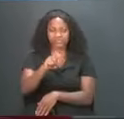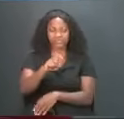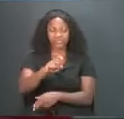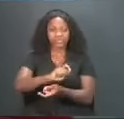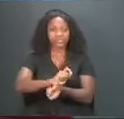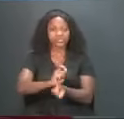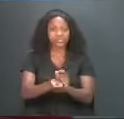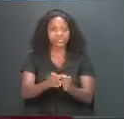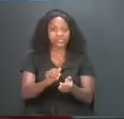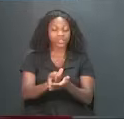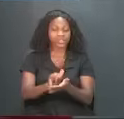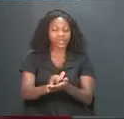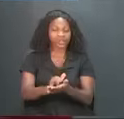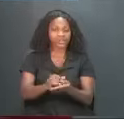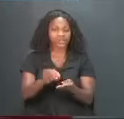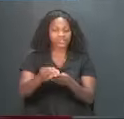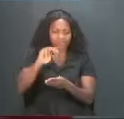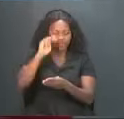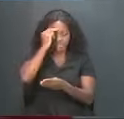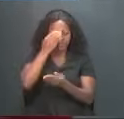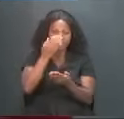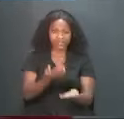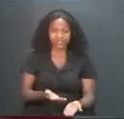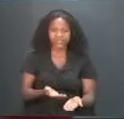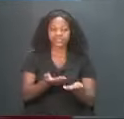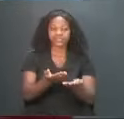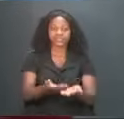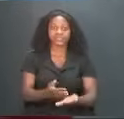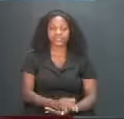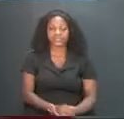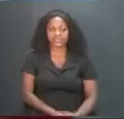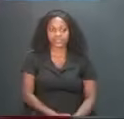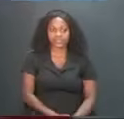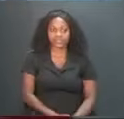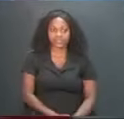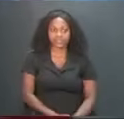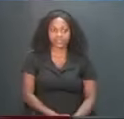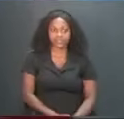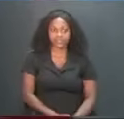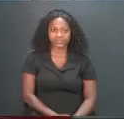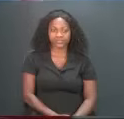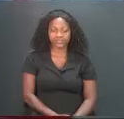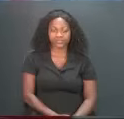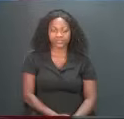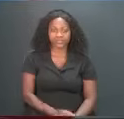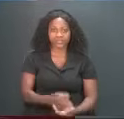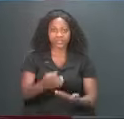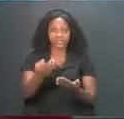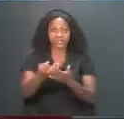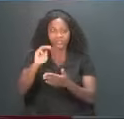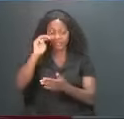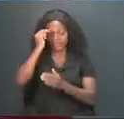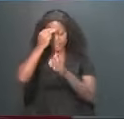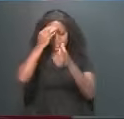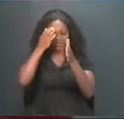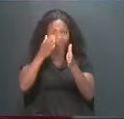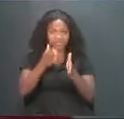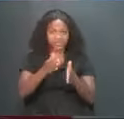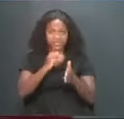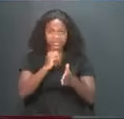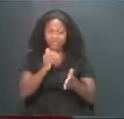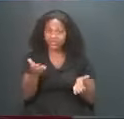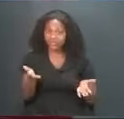laid by the Minister for Finance. Mr. Speaker, the Minister of Finance is not